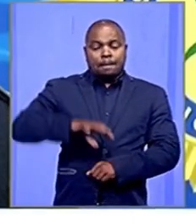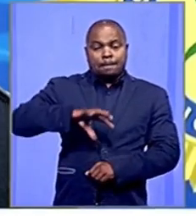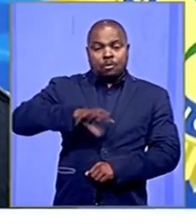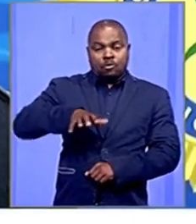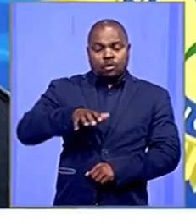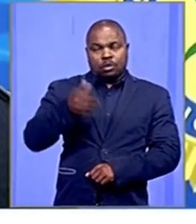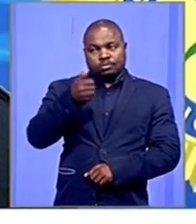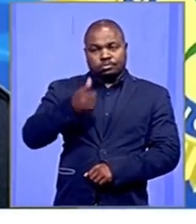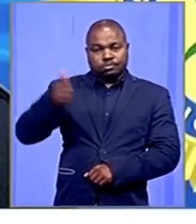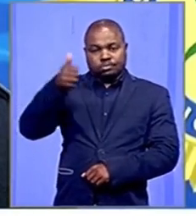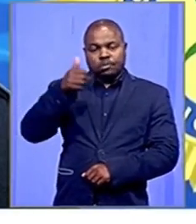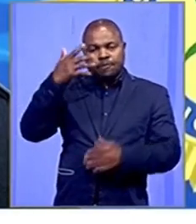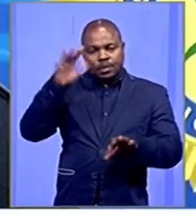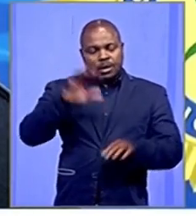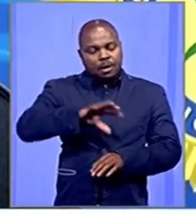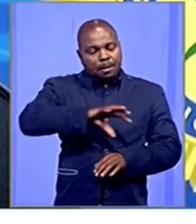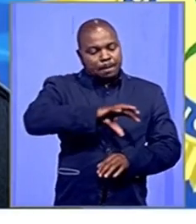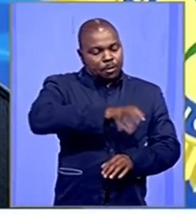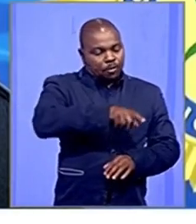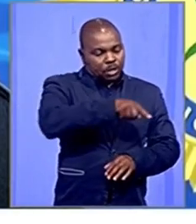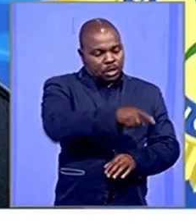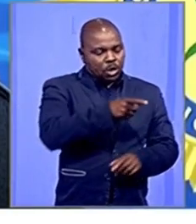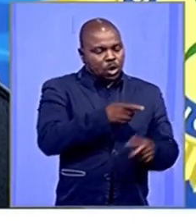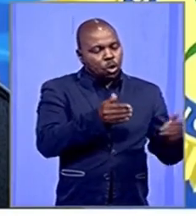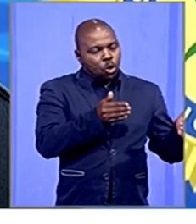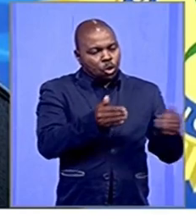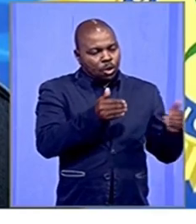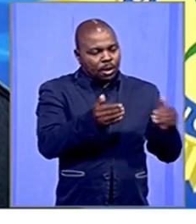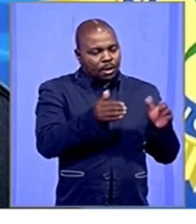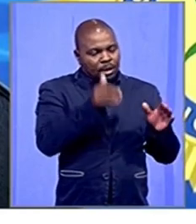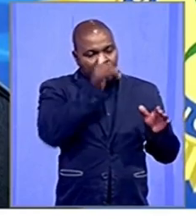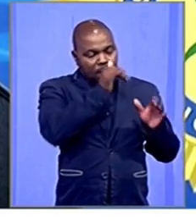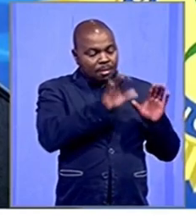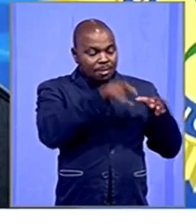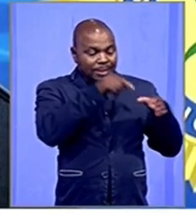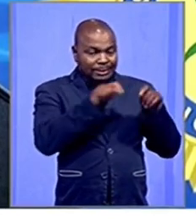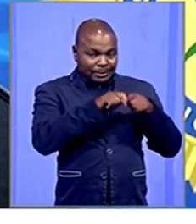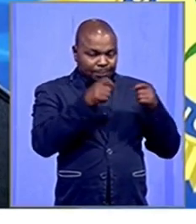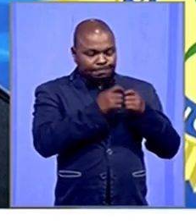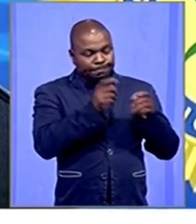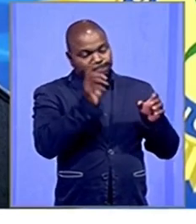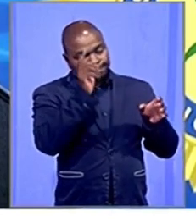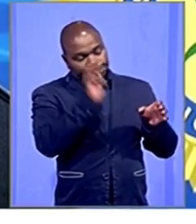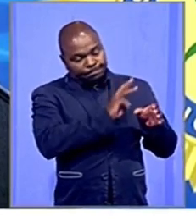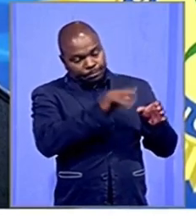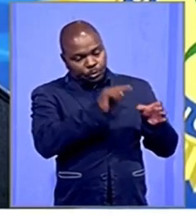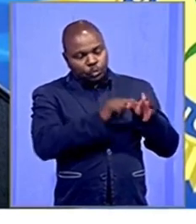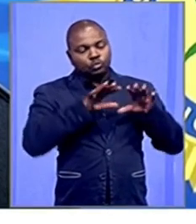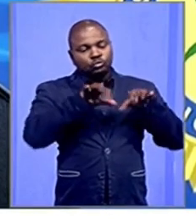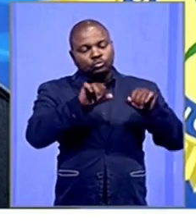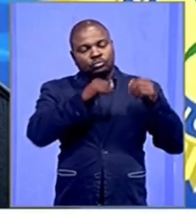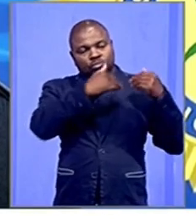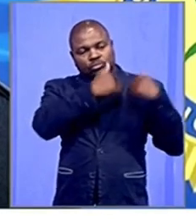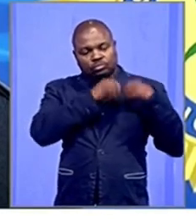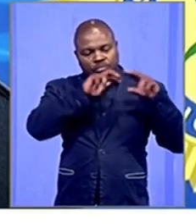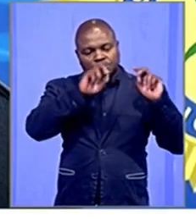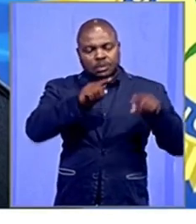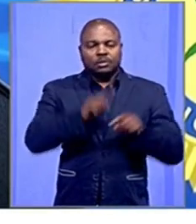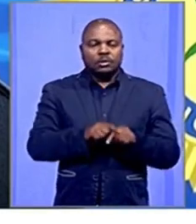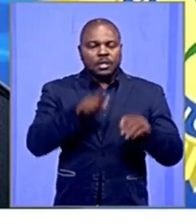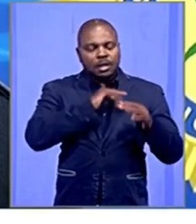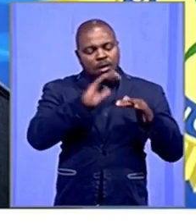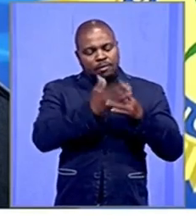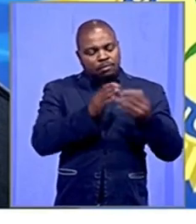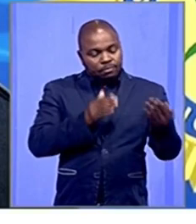commissioner has instructed the provincial organized crime unit to take over the investigation. They have now signed for those dockets. They're looking